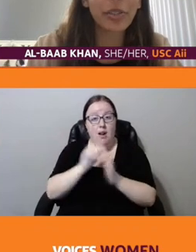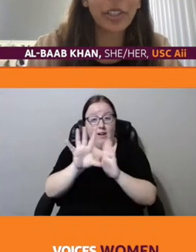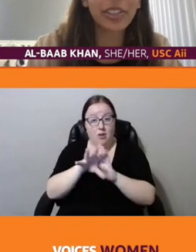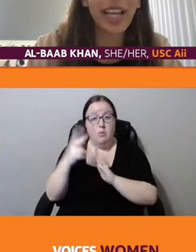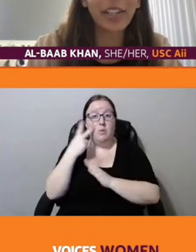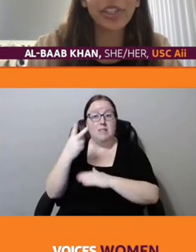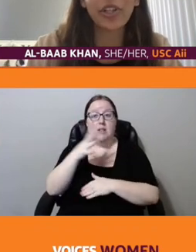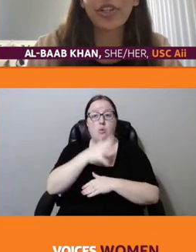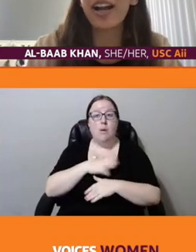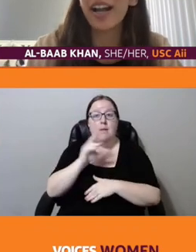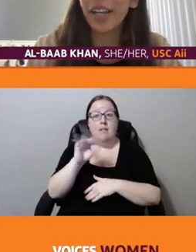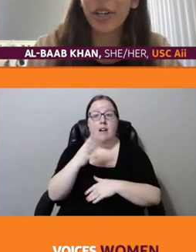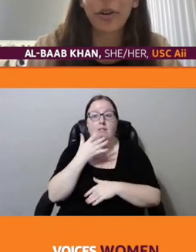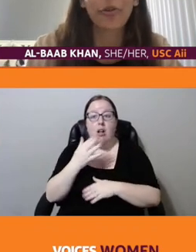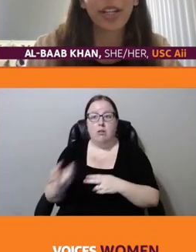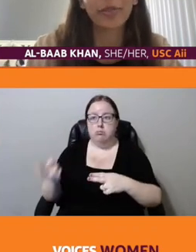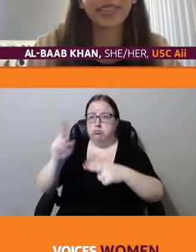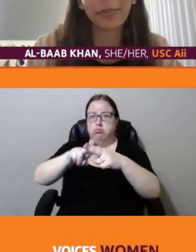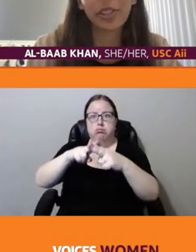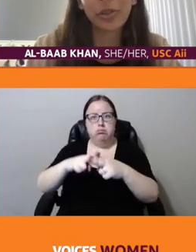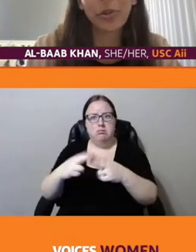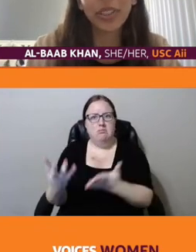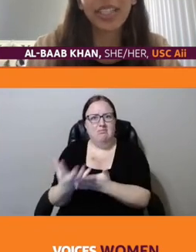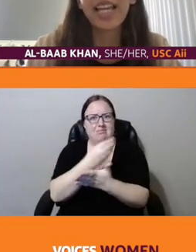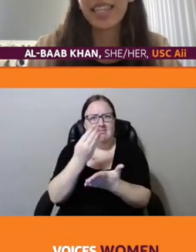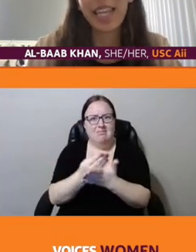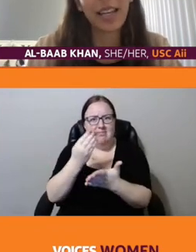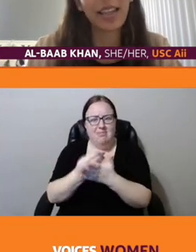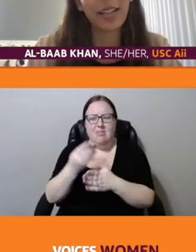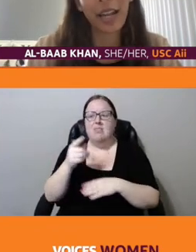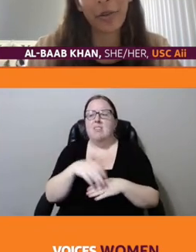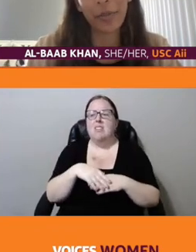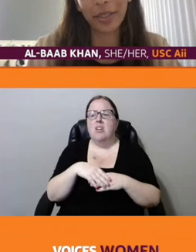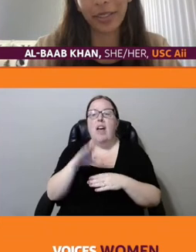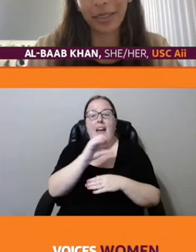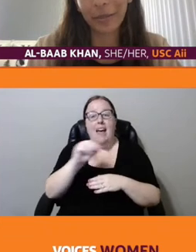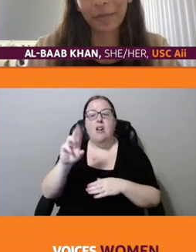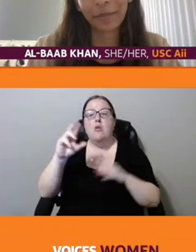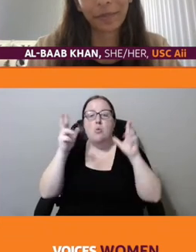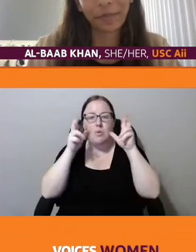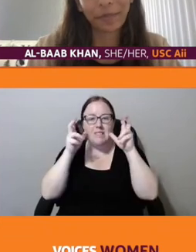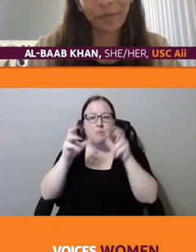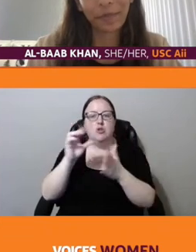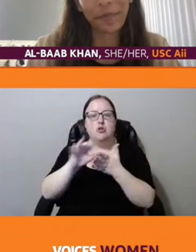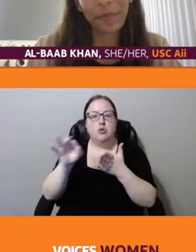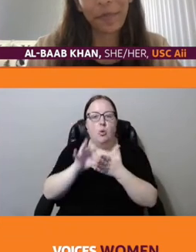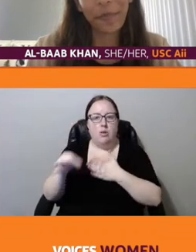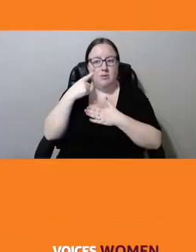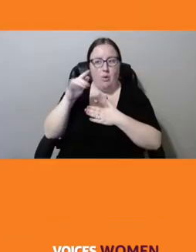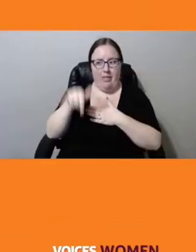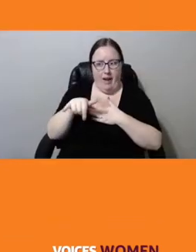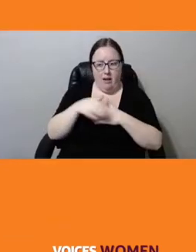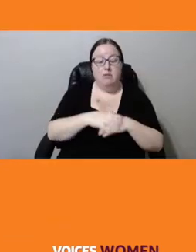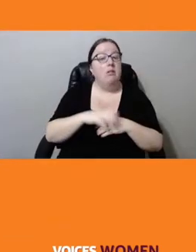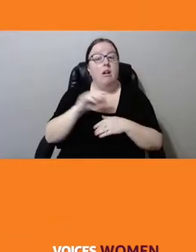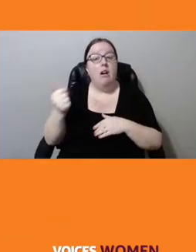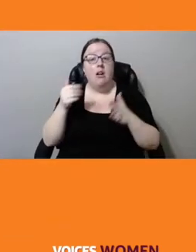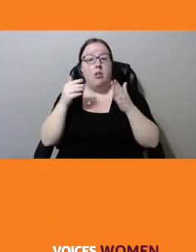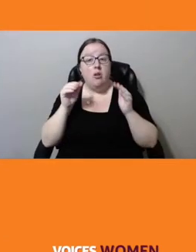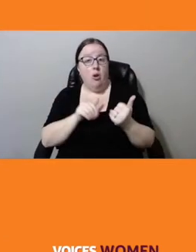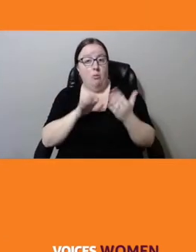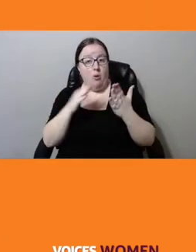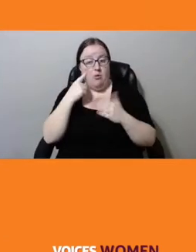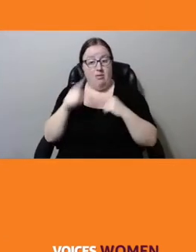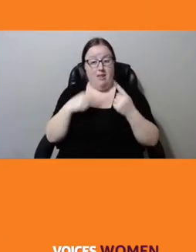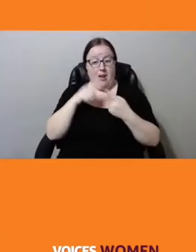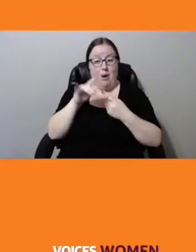of color directors actually earn higher critical reception scores than their counterparts. Another way to think about the opportunities for